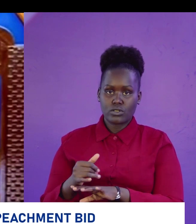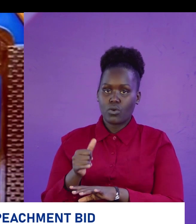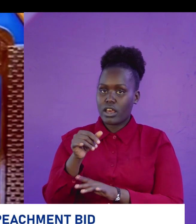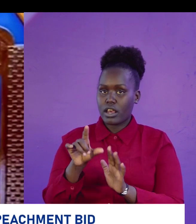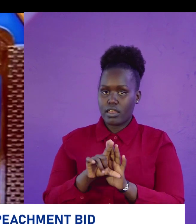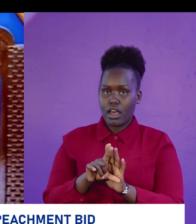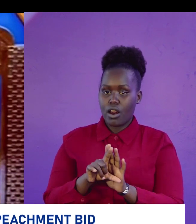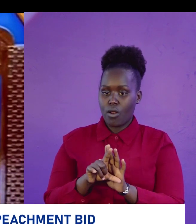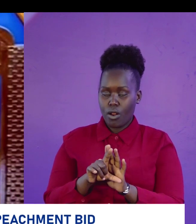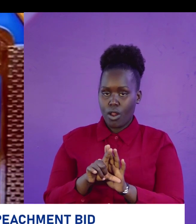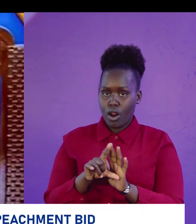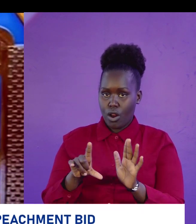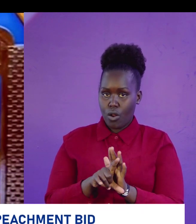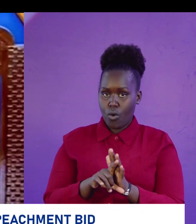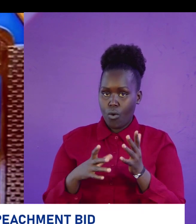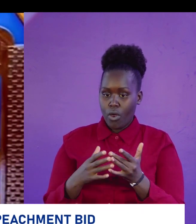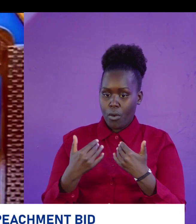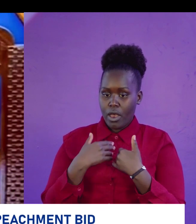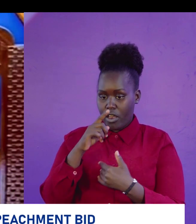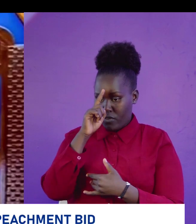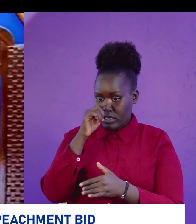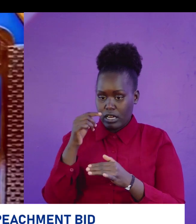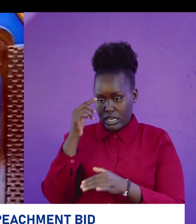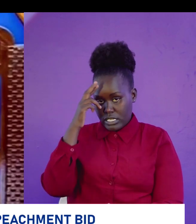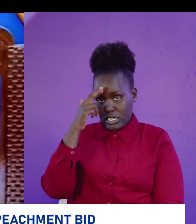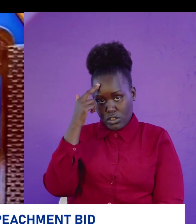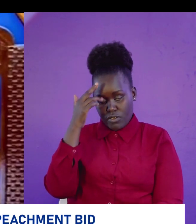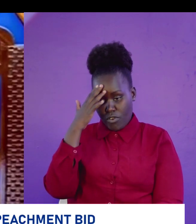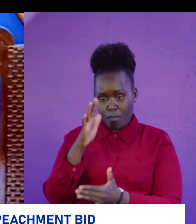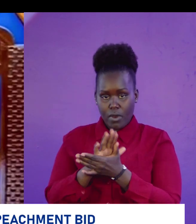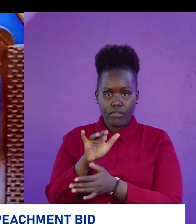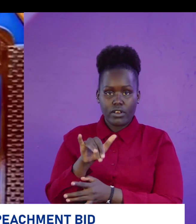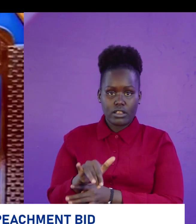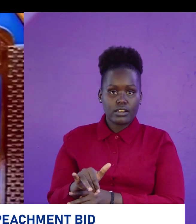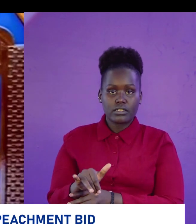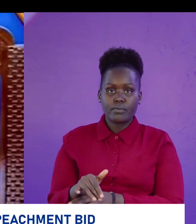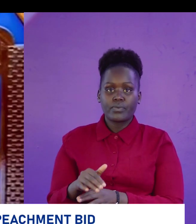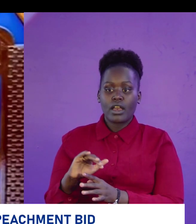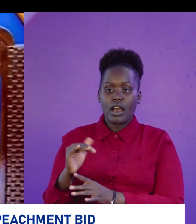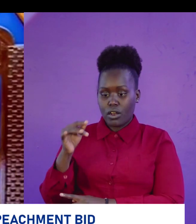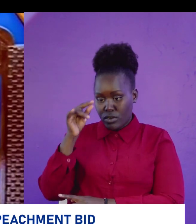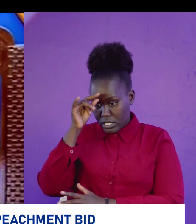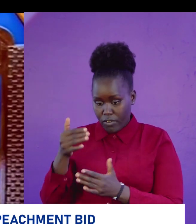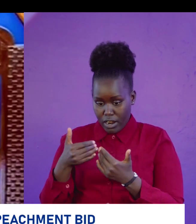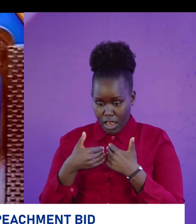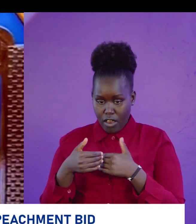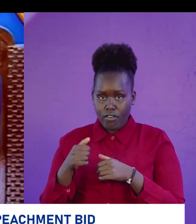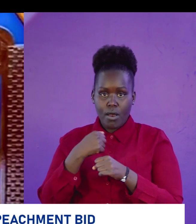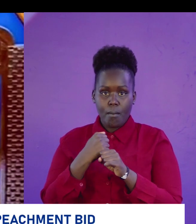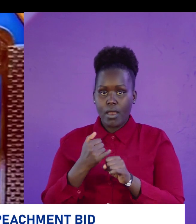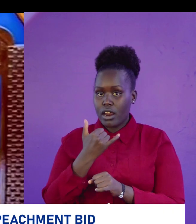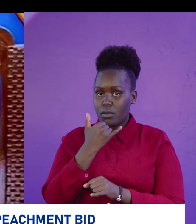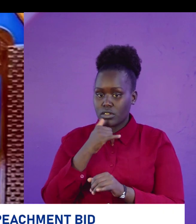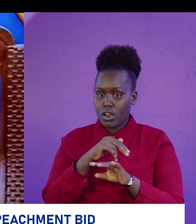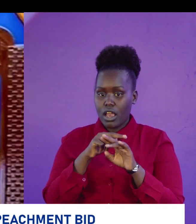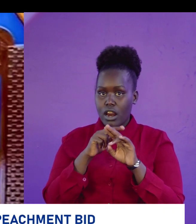B. Where there are serious reasons for believing that a county governor has committed a crime under national or